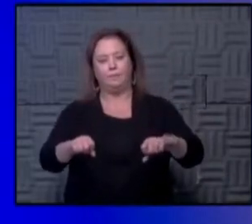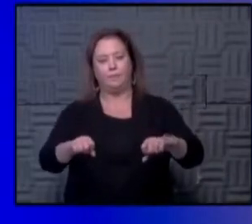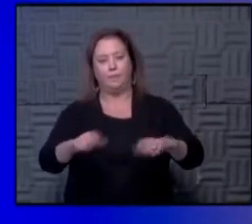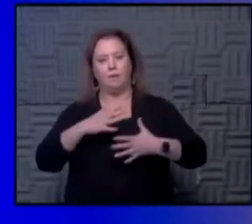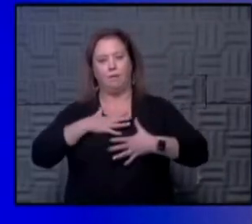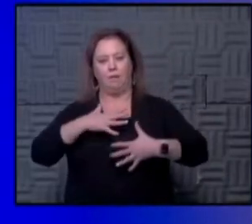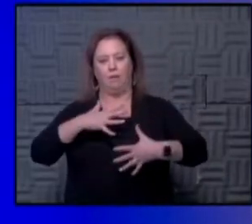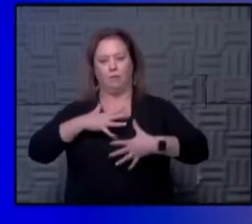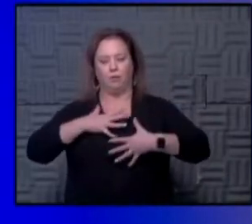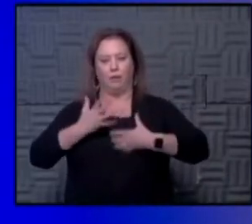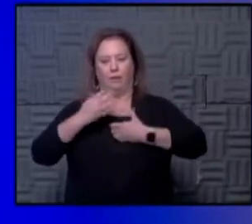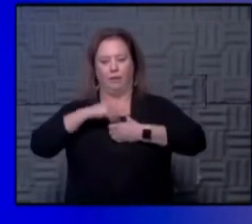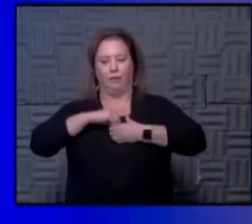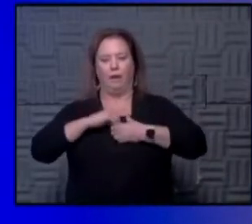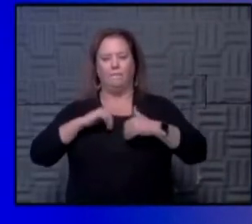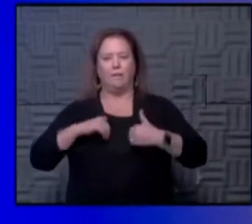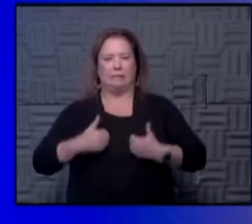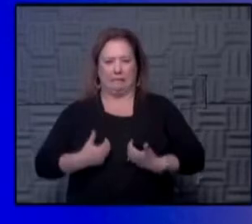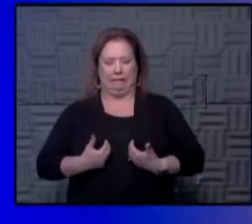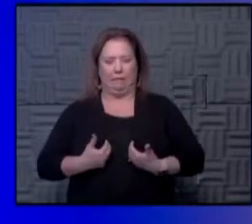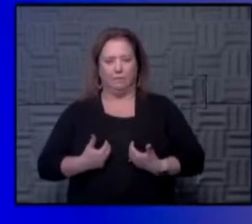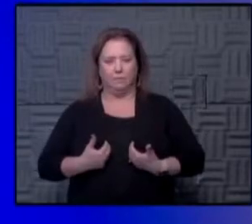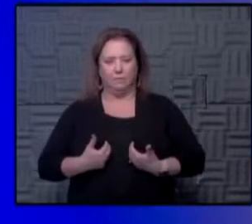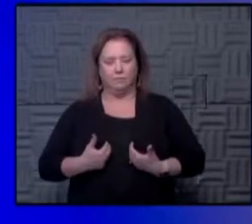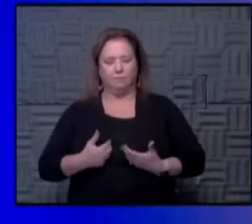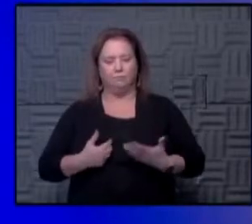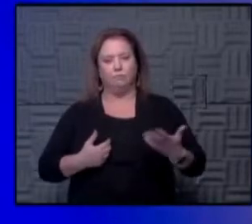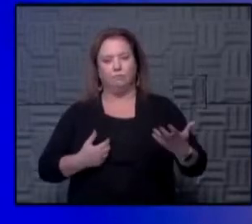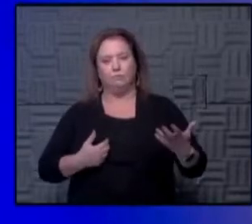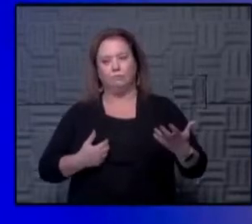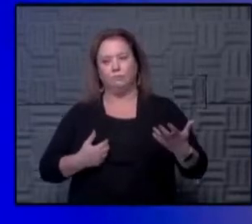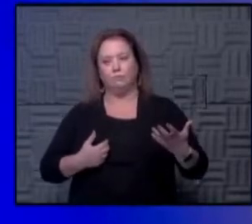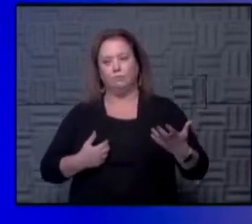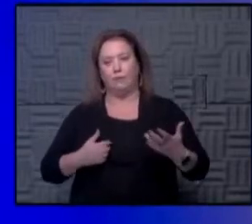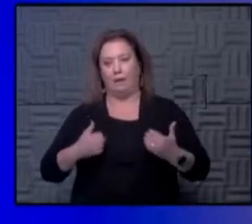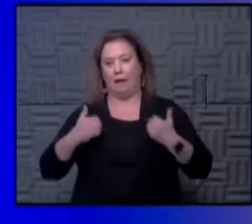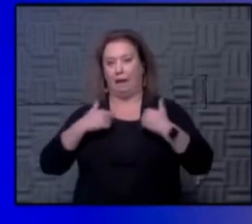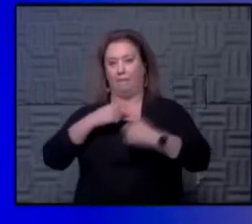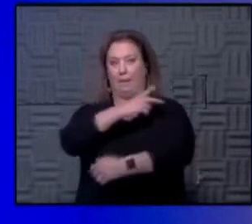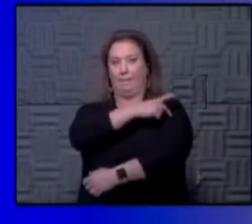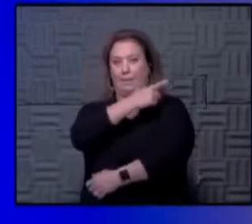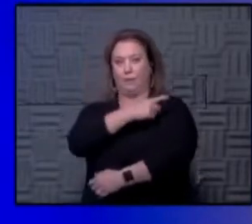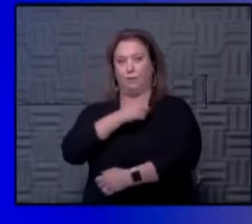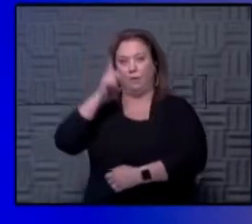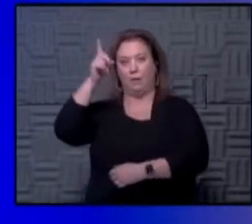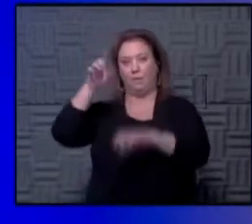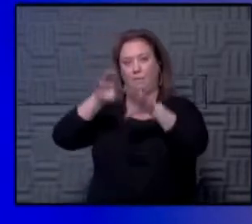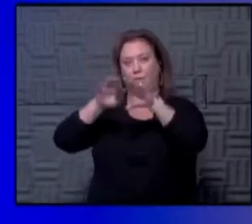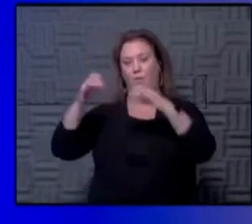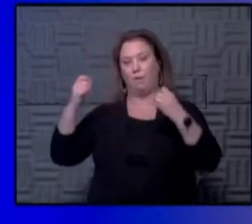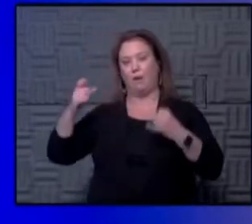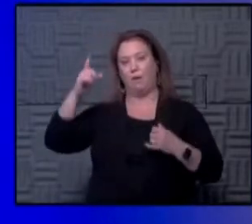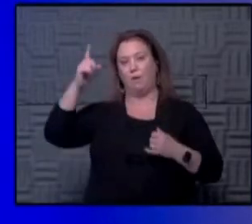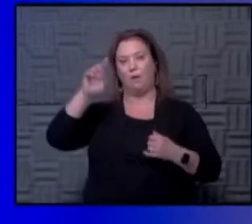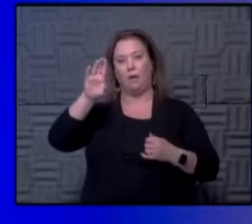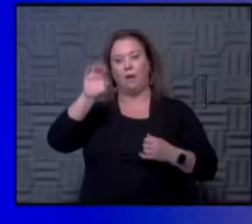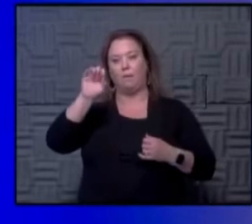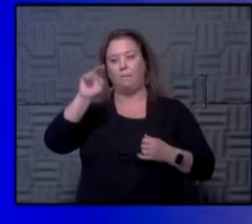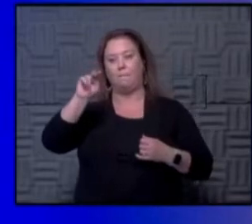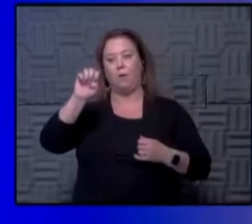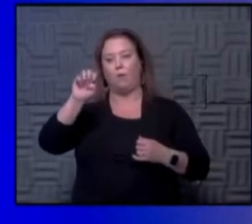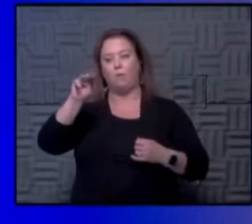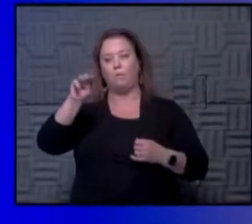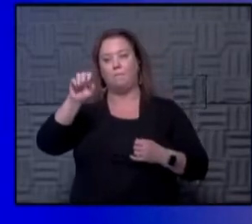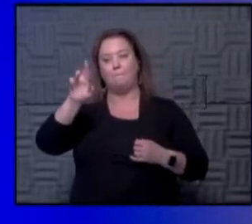good oxygen, fatigue, things of that nature. But I have a patient up on the floor right now with a bone marrow